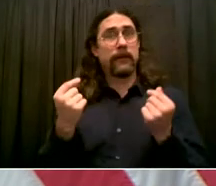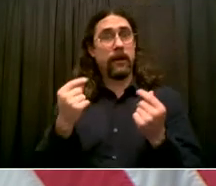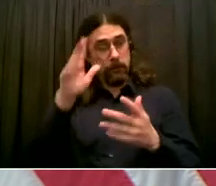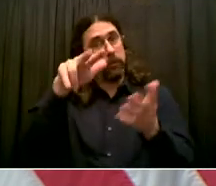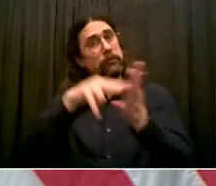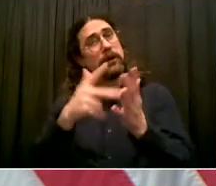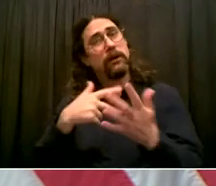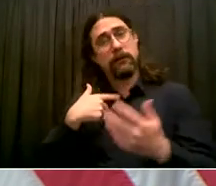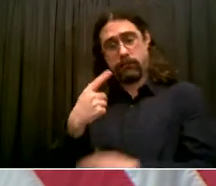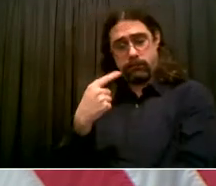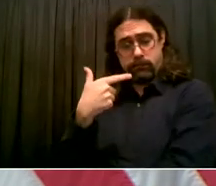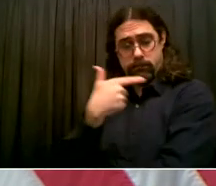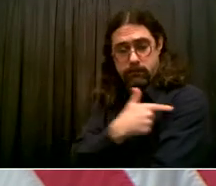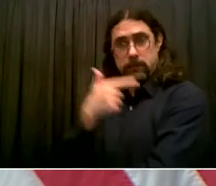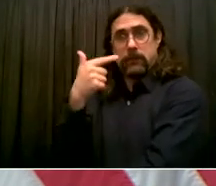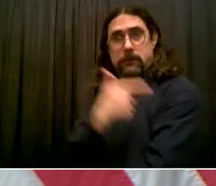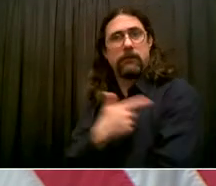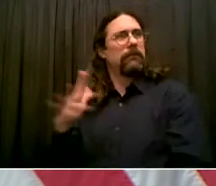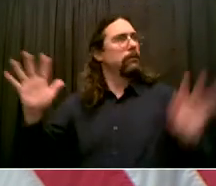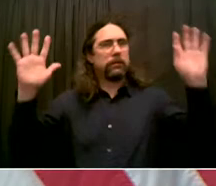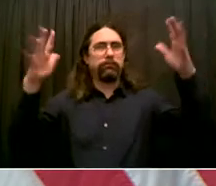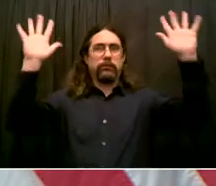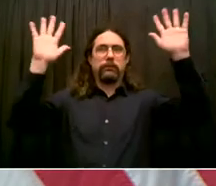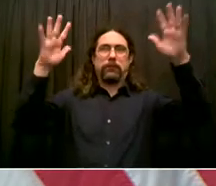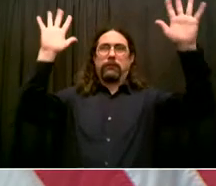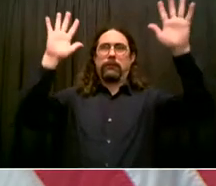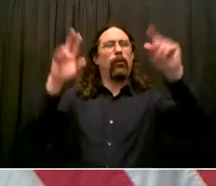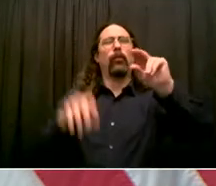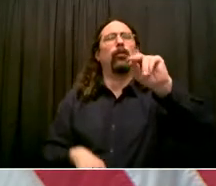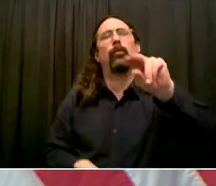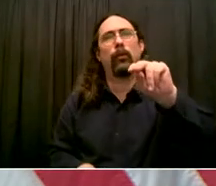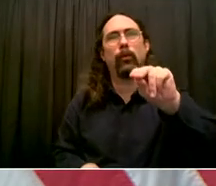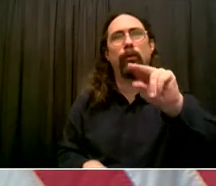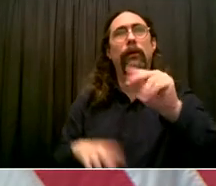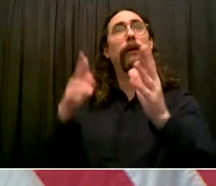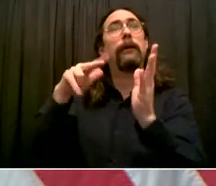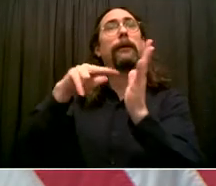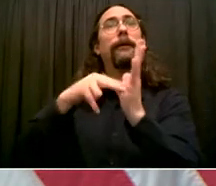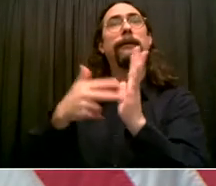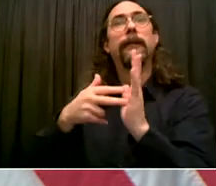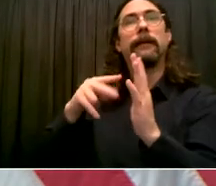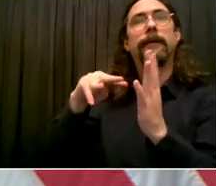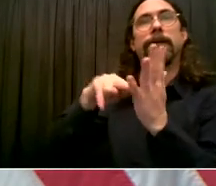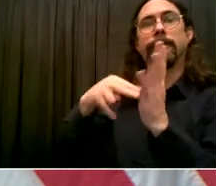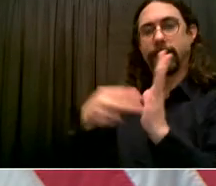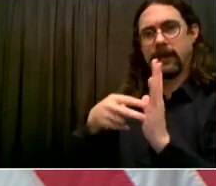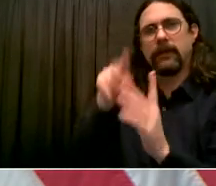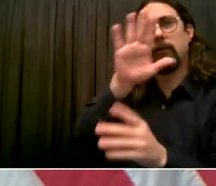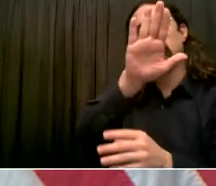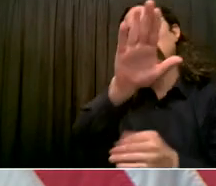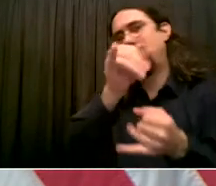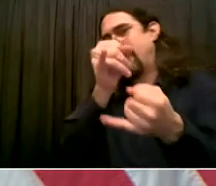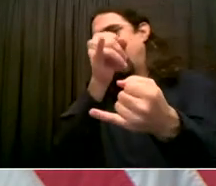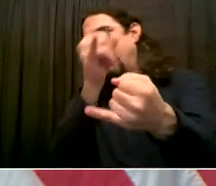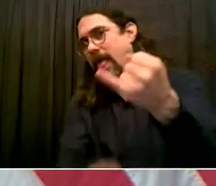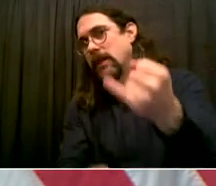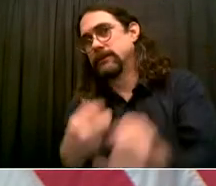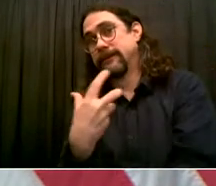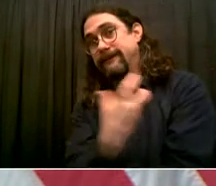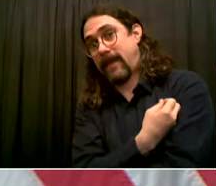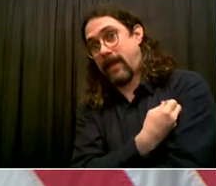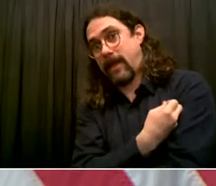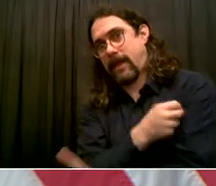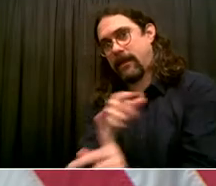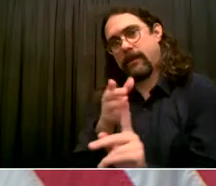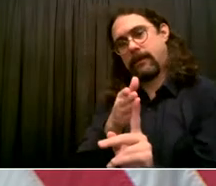vaccine. So it's not the case that you're considered vaccinated or protected just a few days after getting the first dose of any